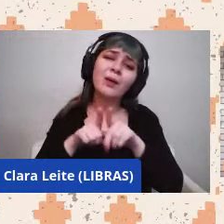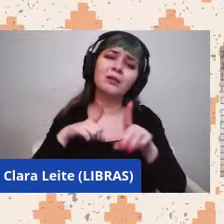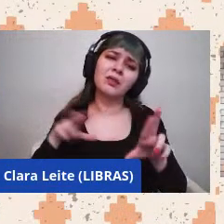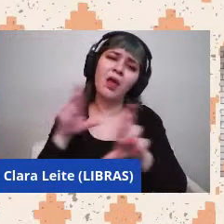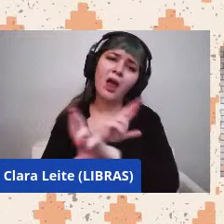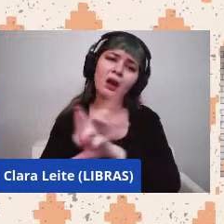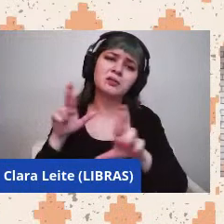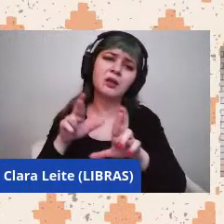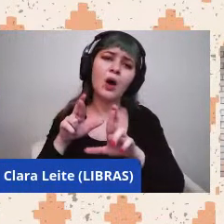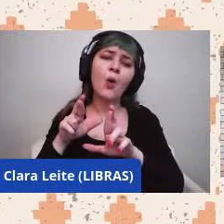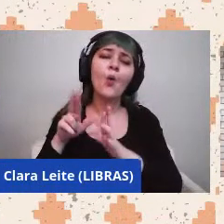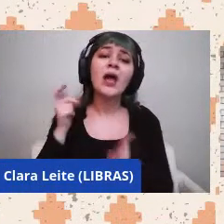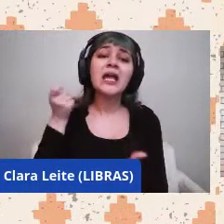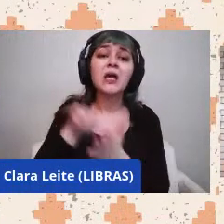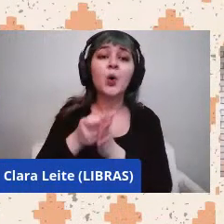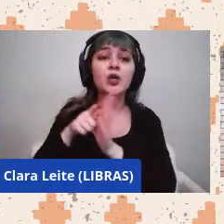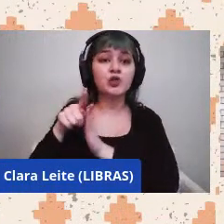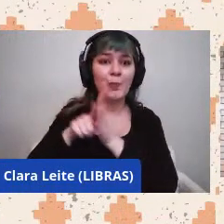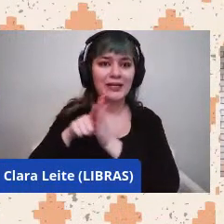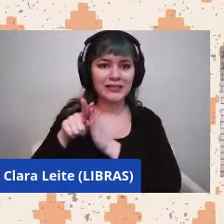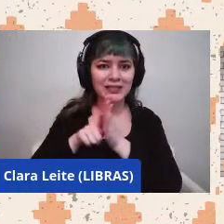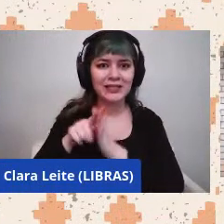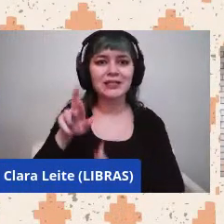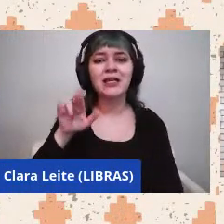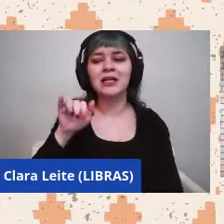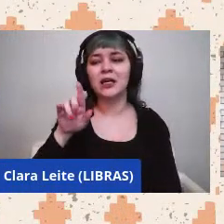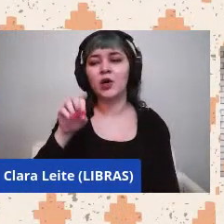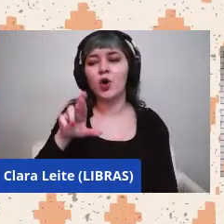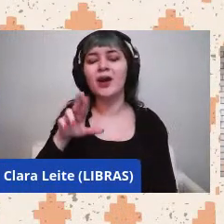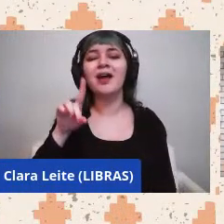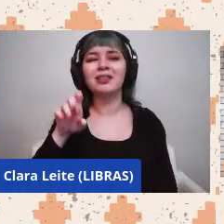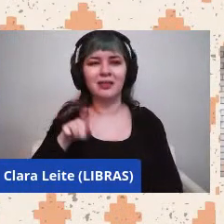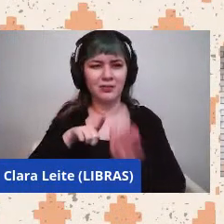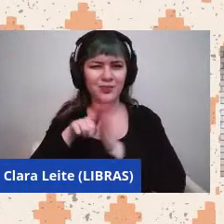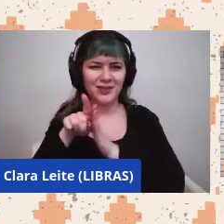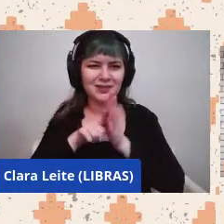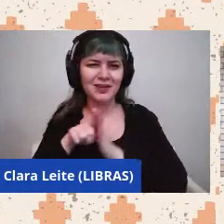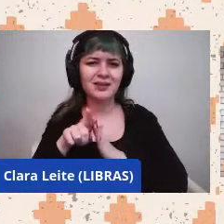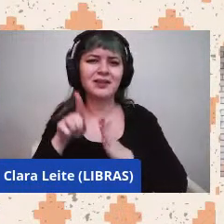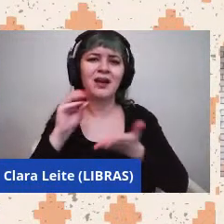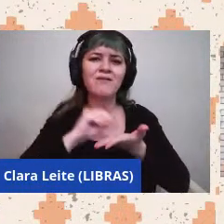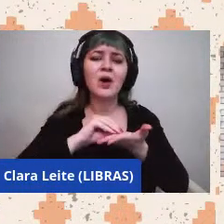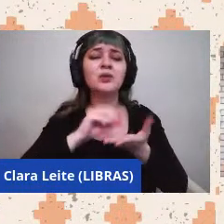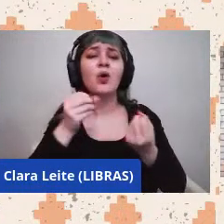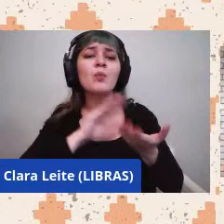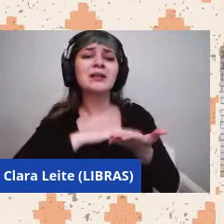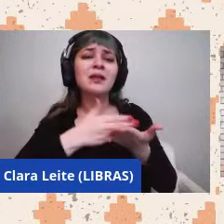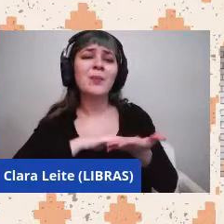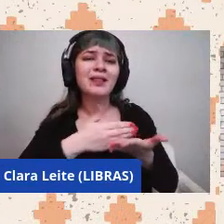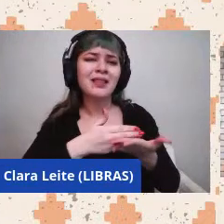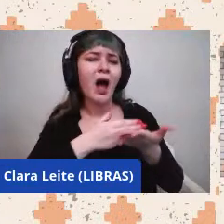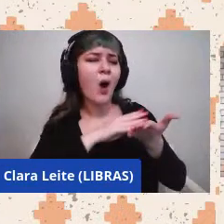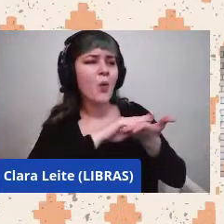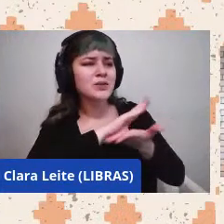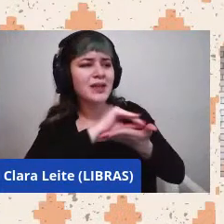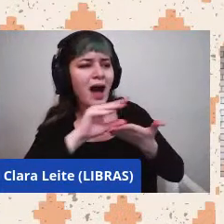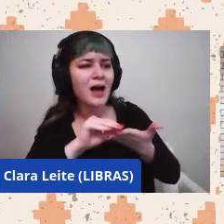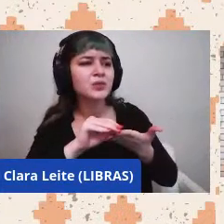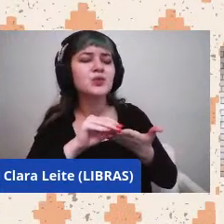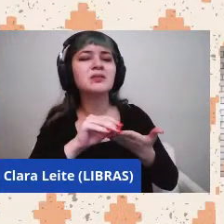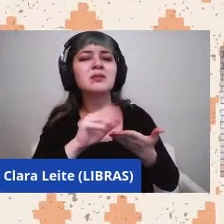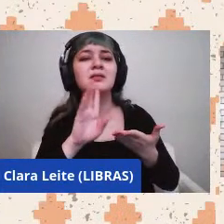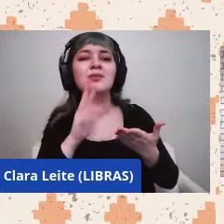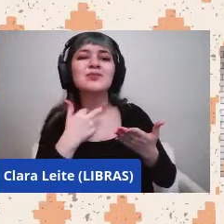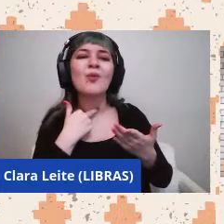research rigor as well, to make sure that we don't kind of, selectively interpret our data to fit our own kind of political positions and other